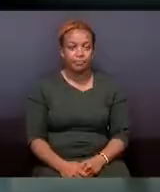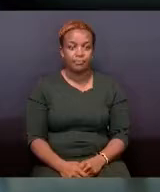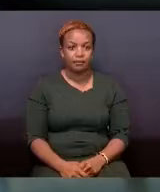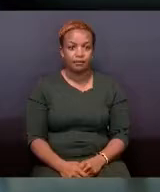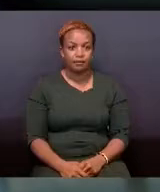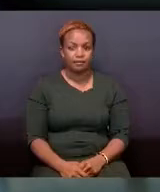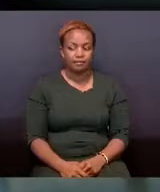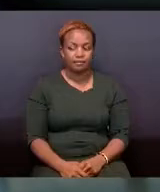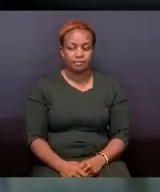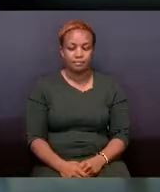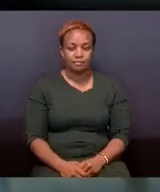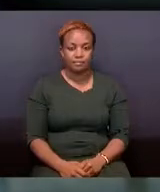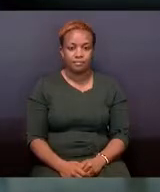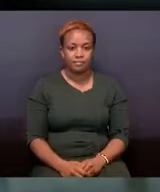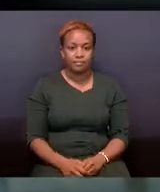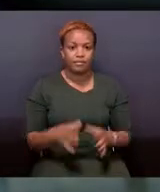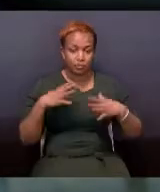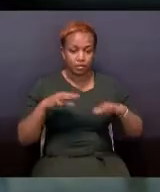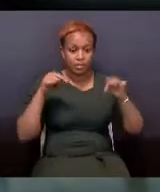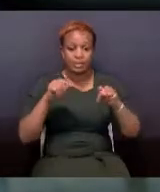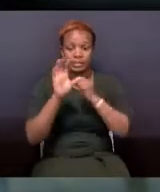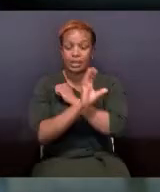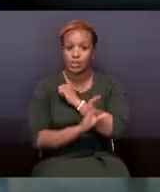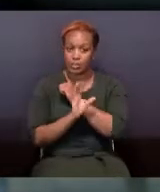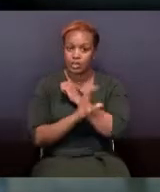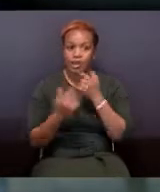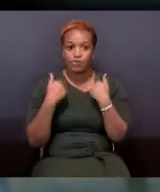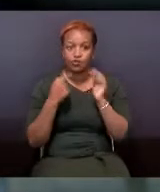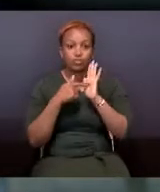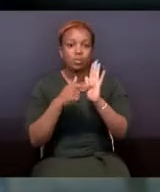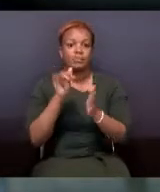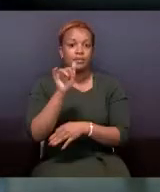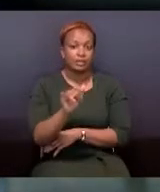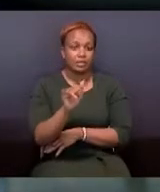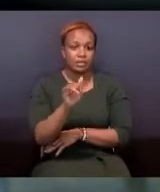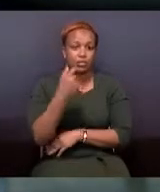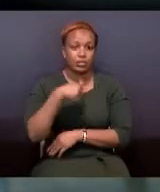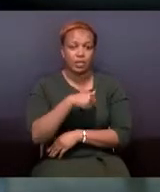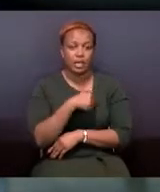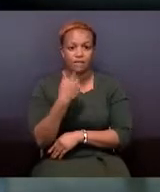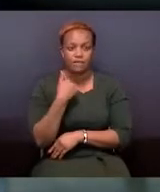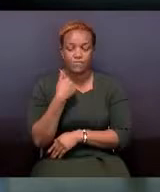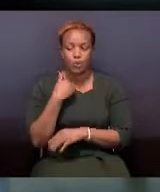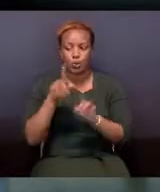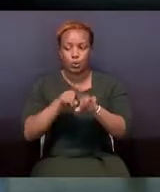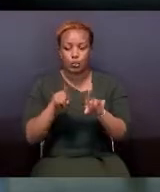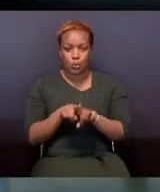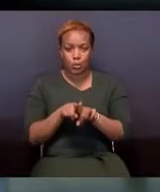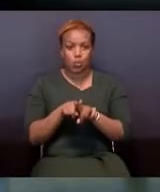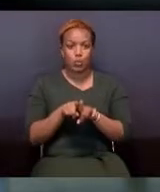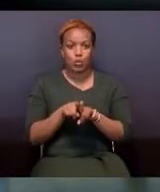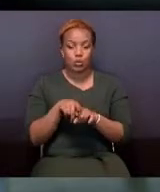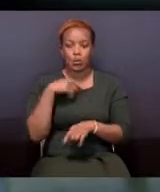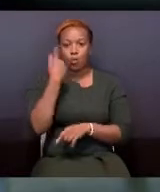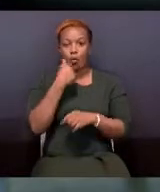And our work with young people in this country has shown me that we are also a people who make